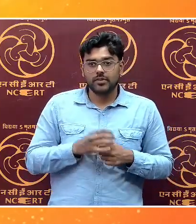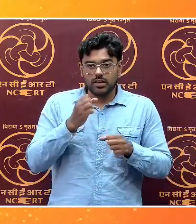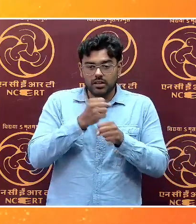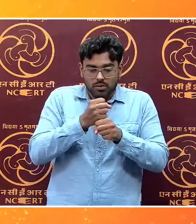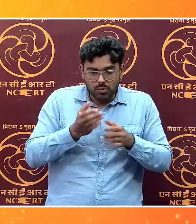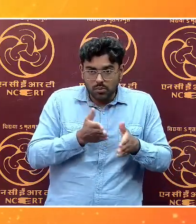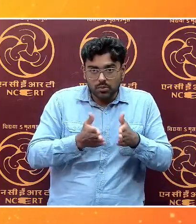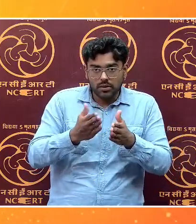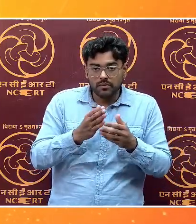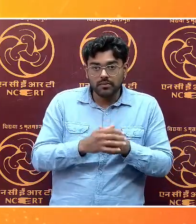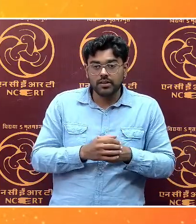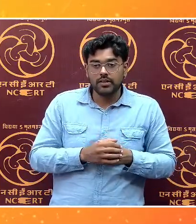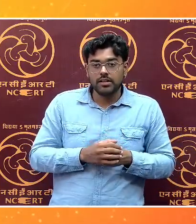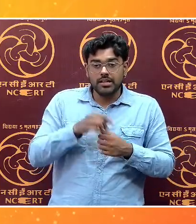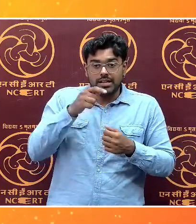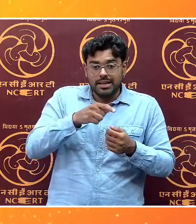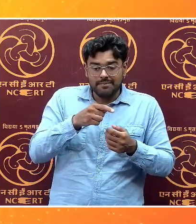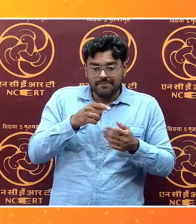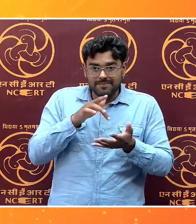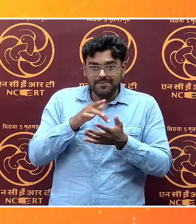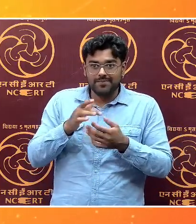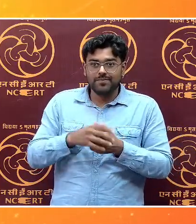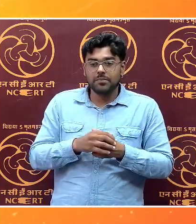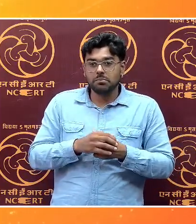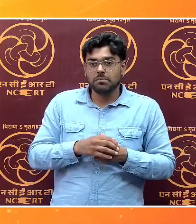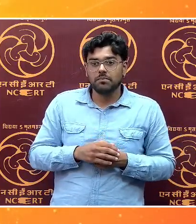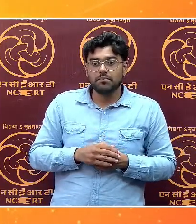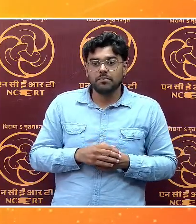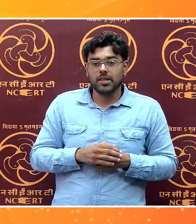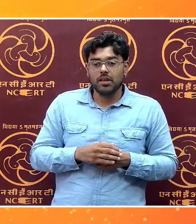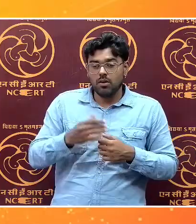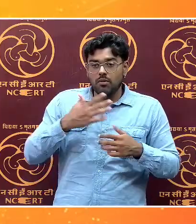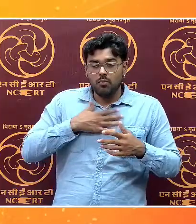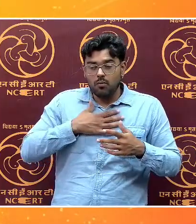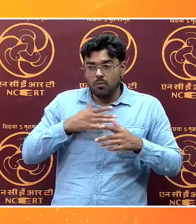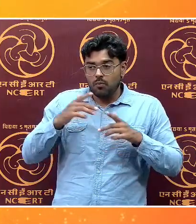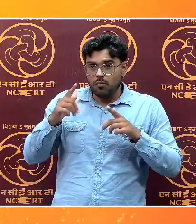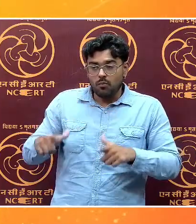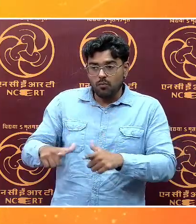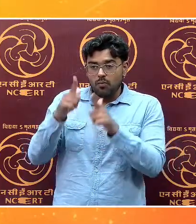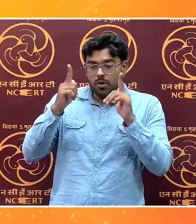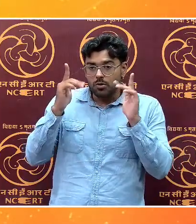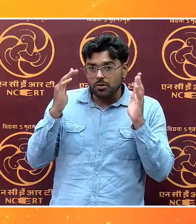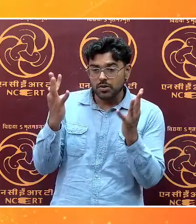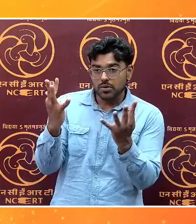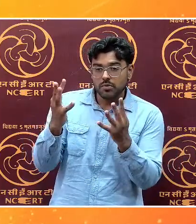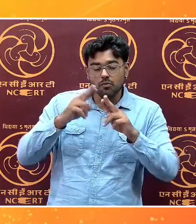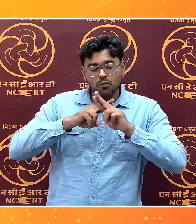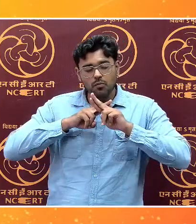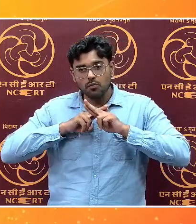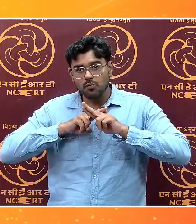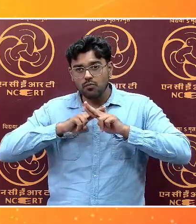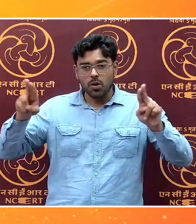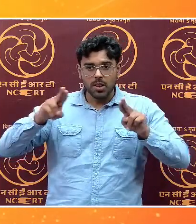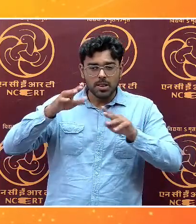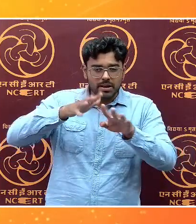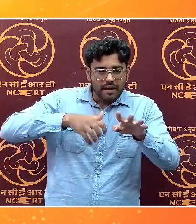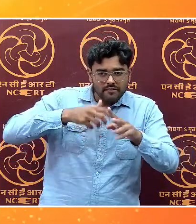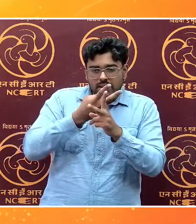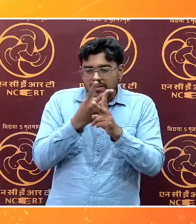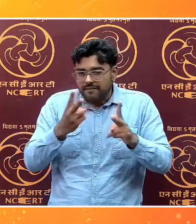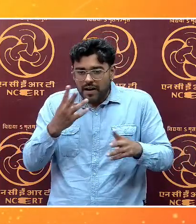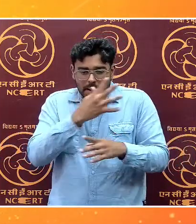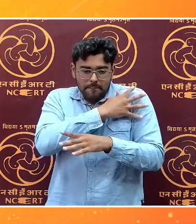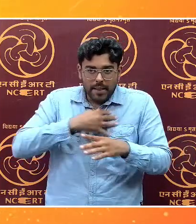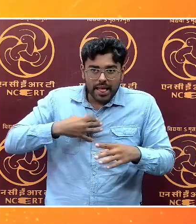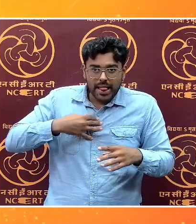Godavari passes through rich forests full of wildlife, including the